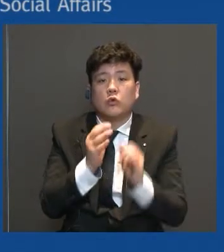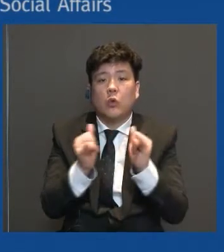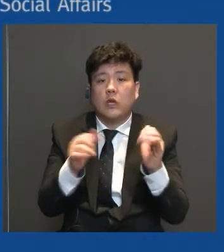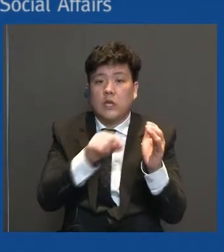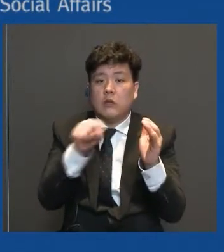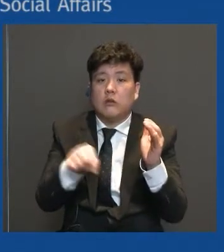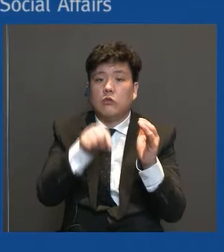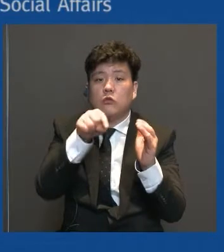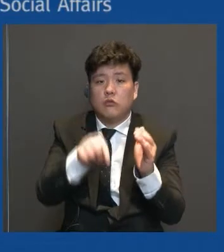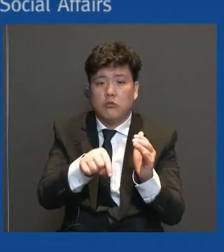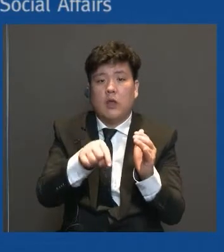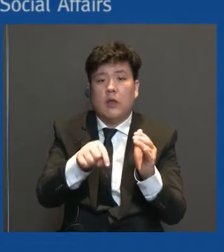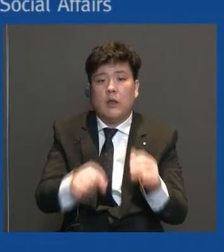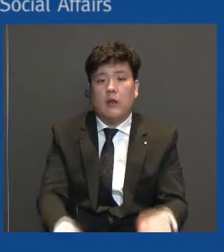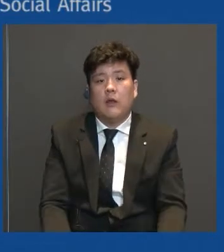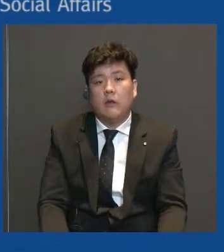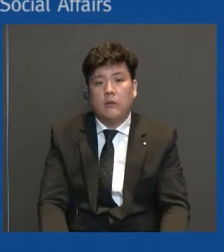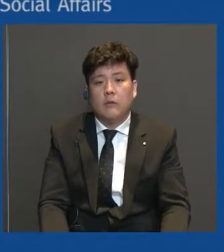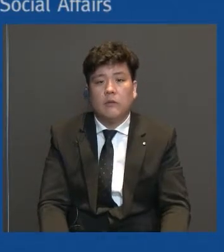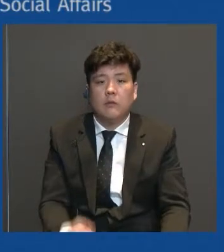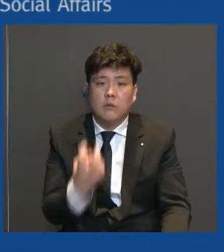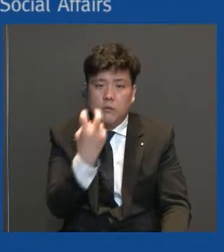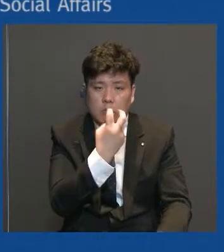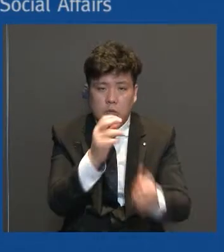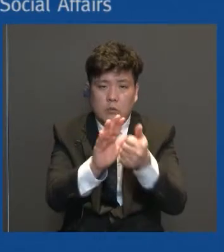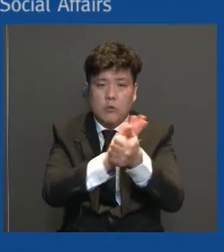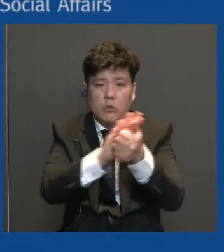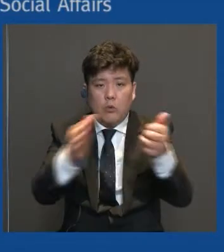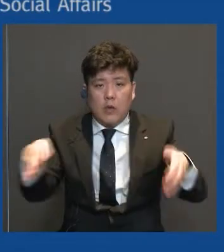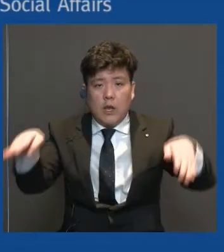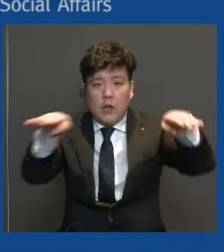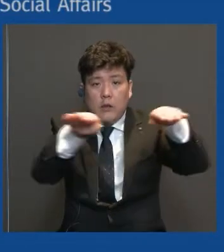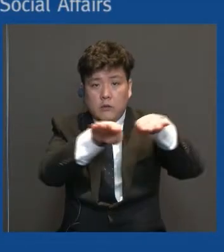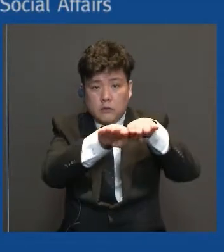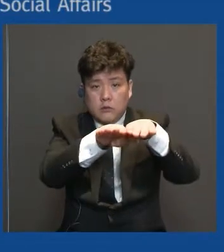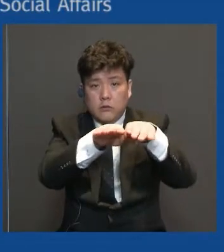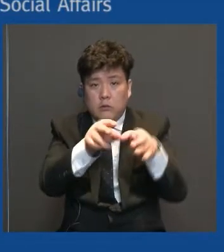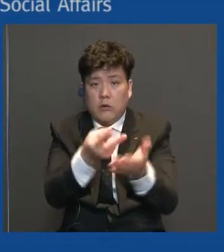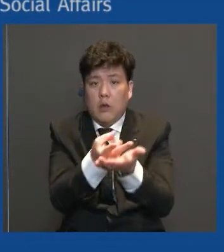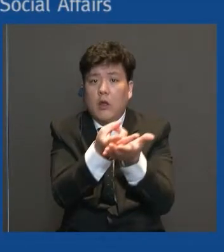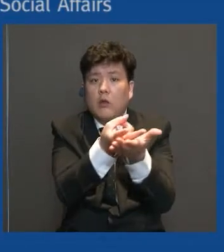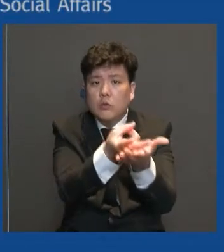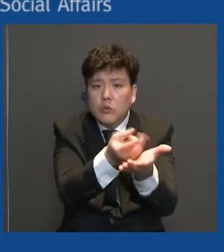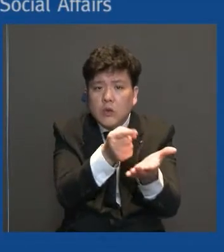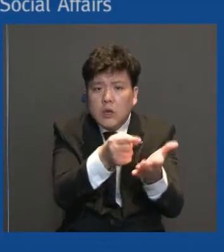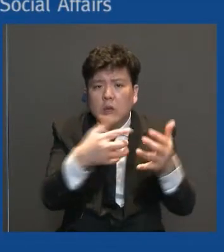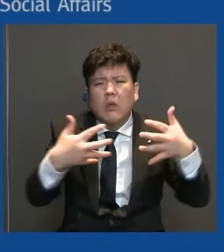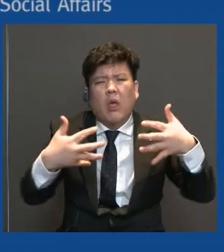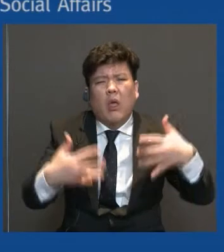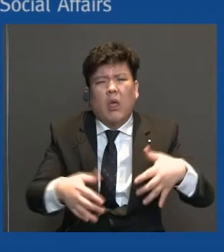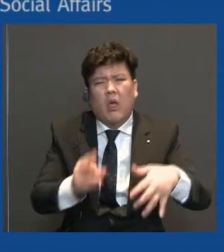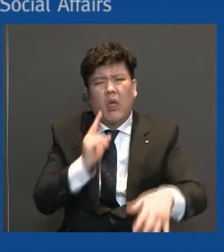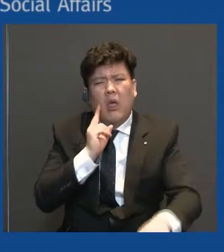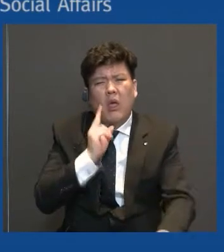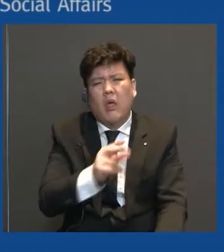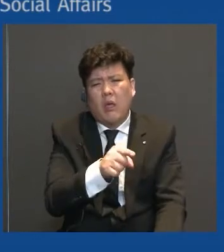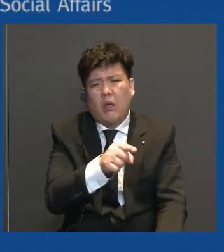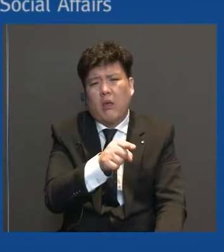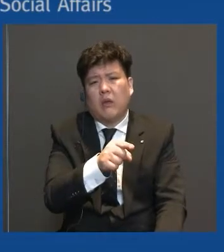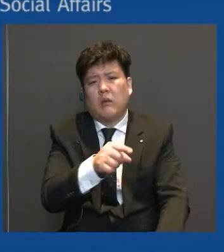are already susceptible to the infection due to their disabilities, underlying medical